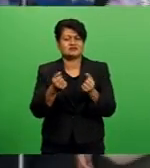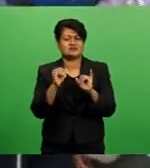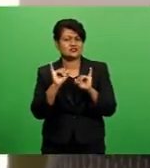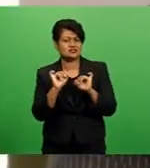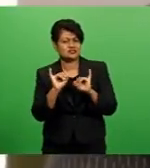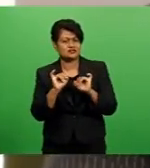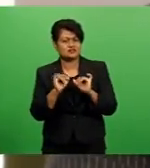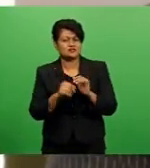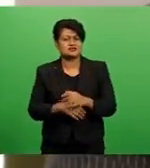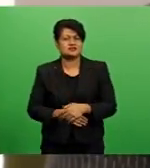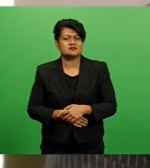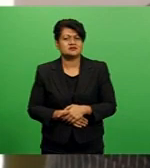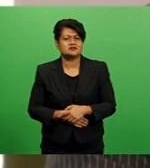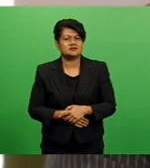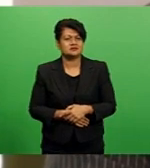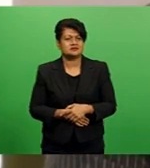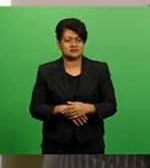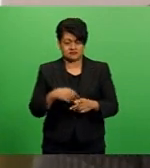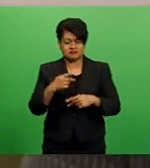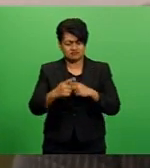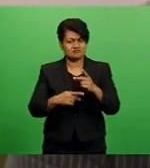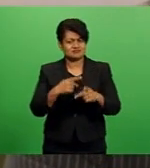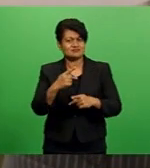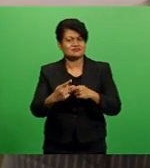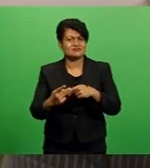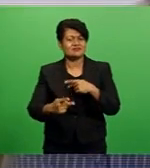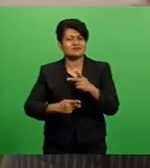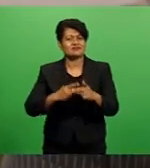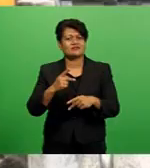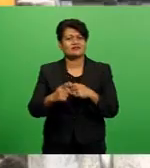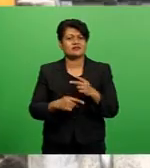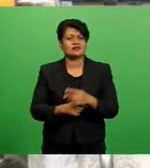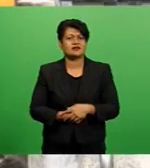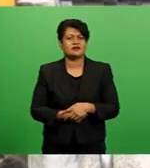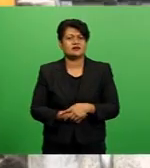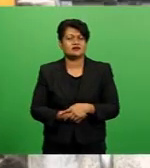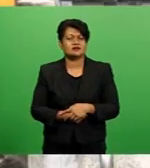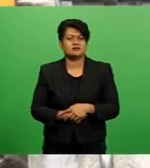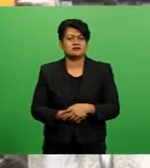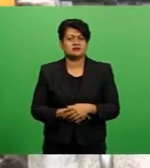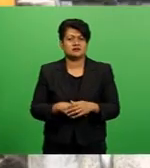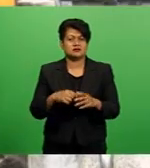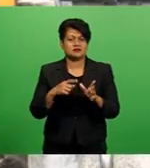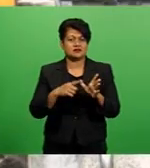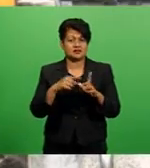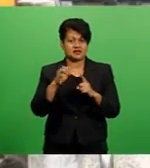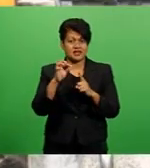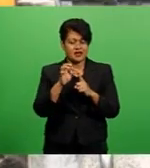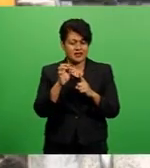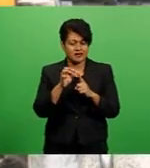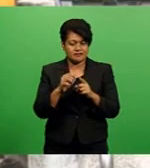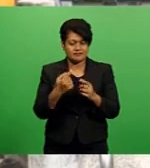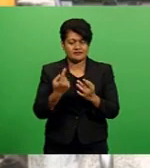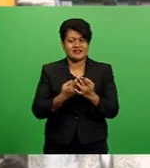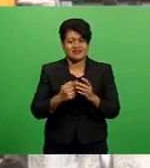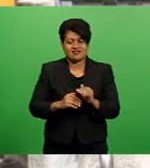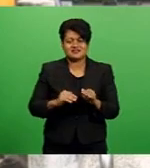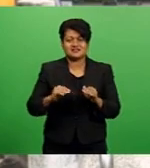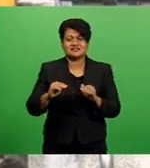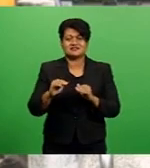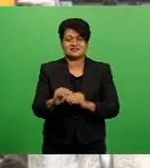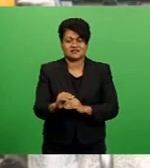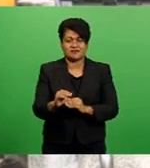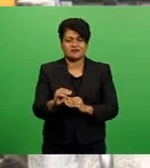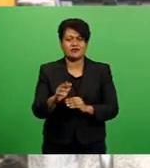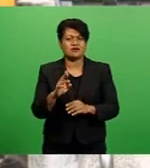and then fine-tuning. The full process was about 3 months. The app is another step in the digital transformation journey